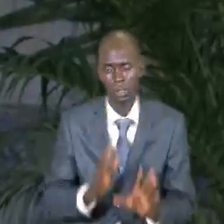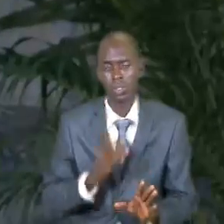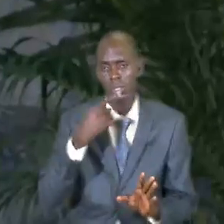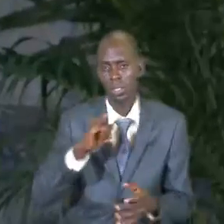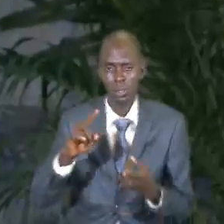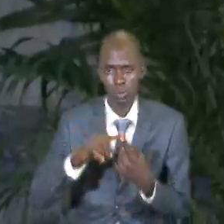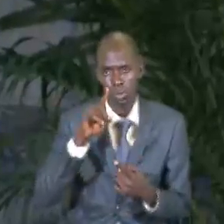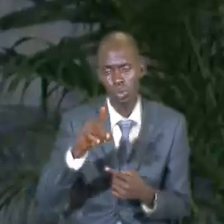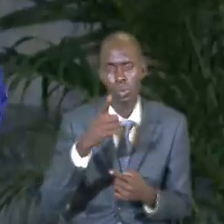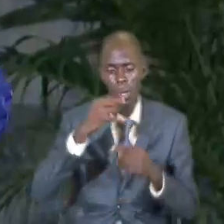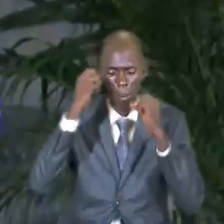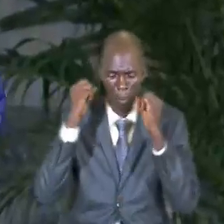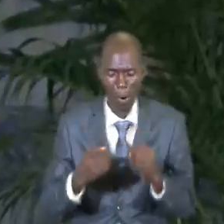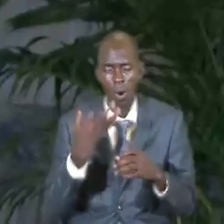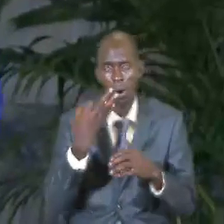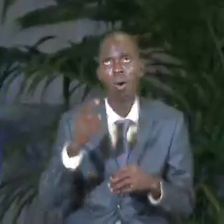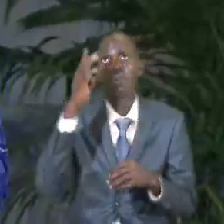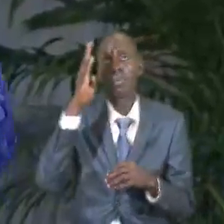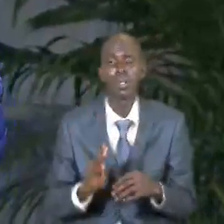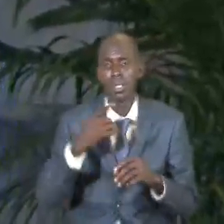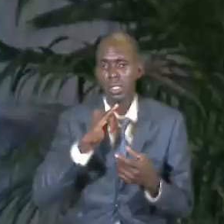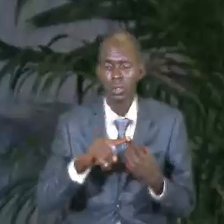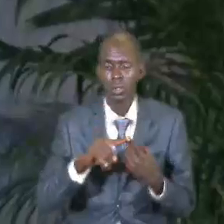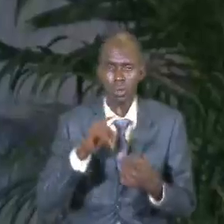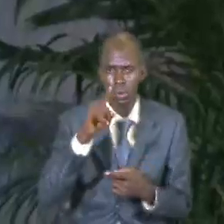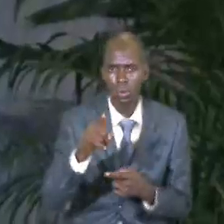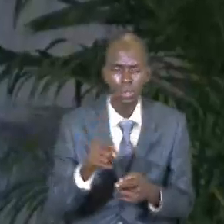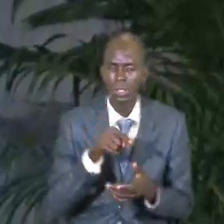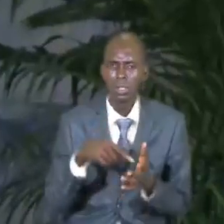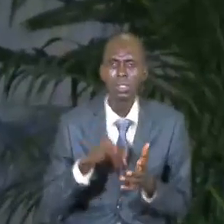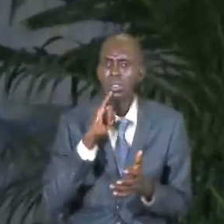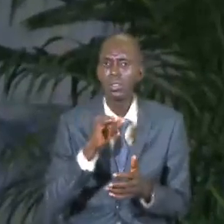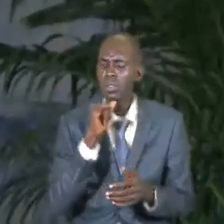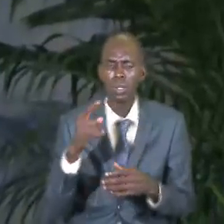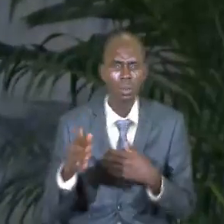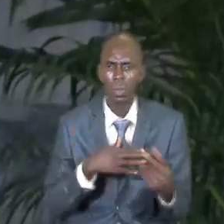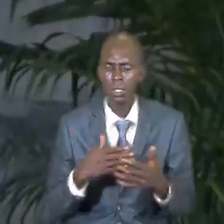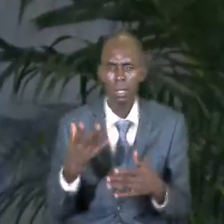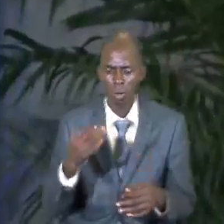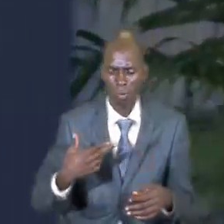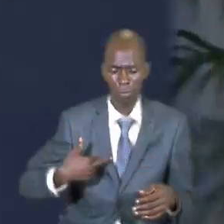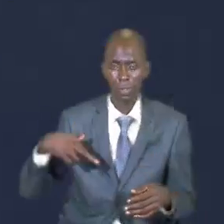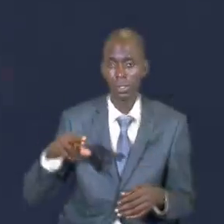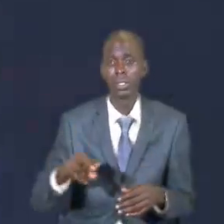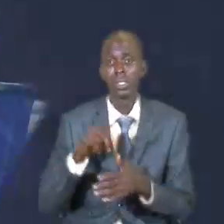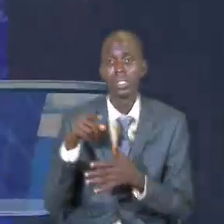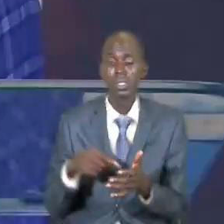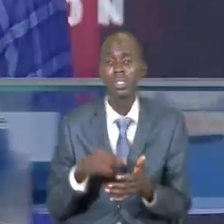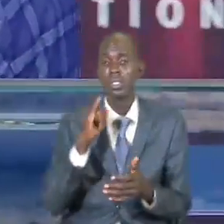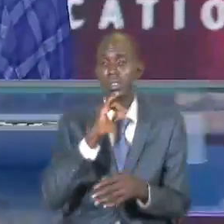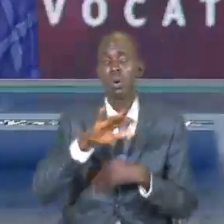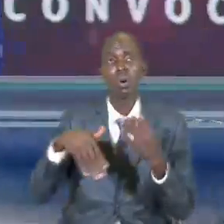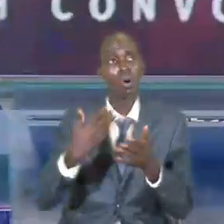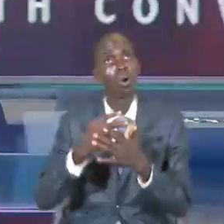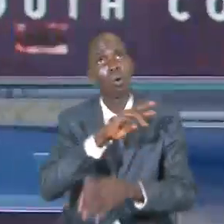heaven talking to you. So there's not religion. This is the Almighty God saying, I want to take